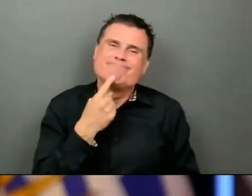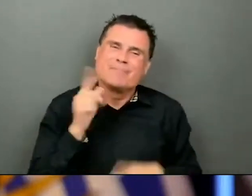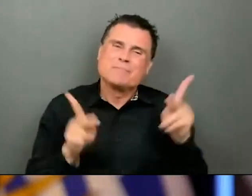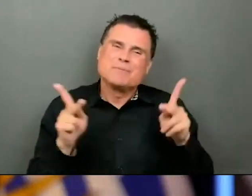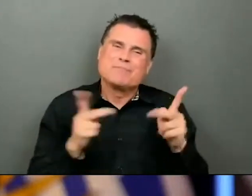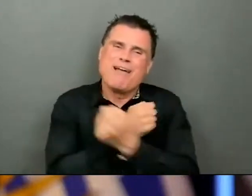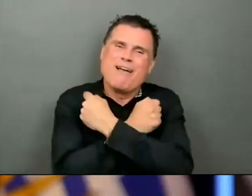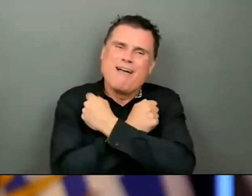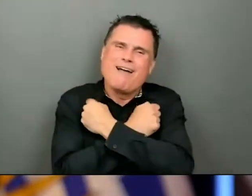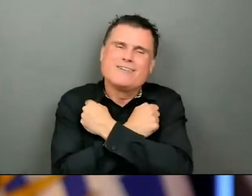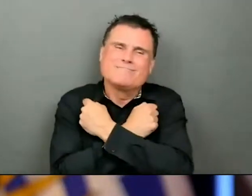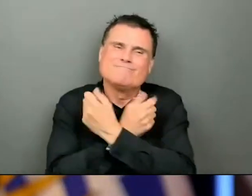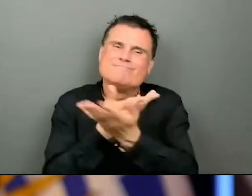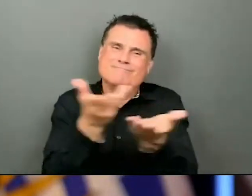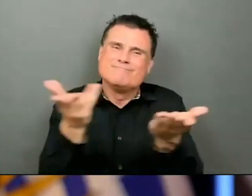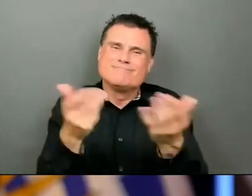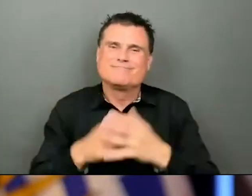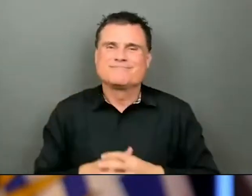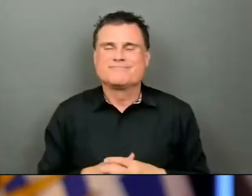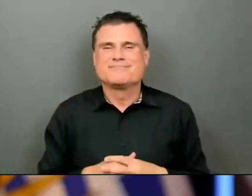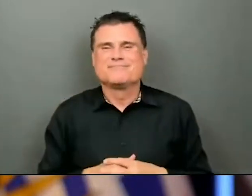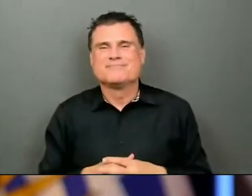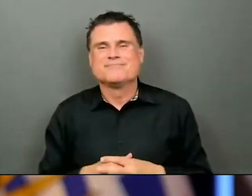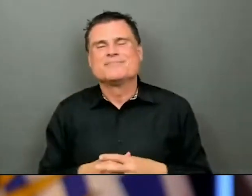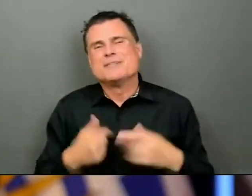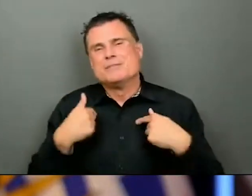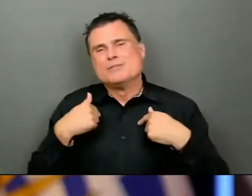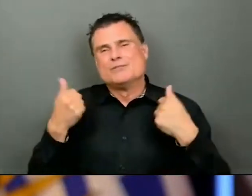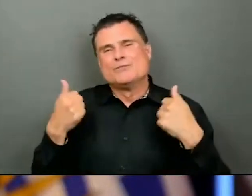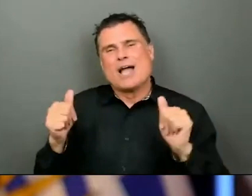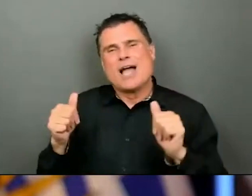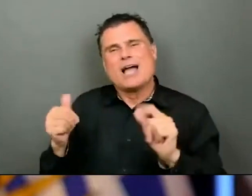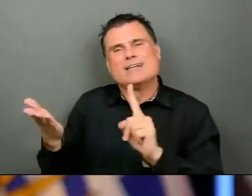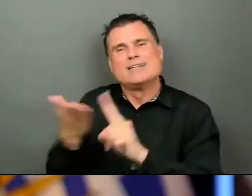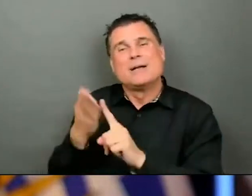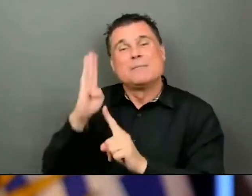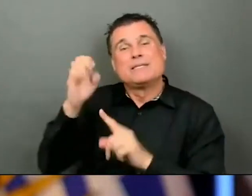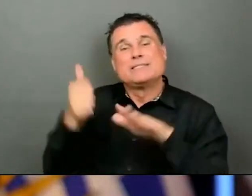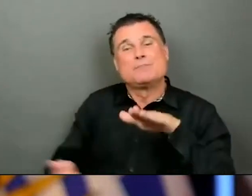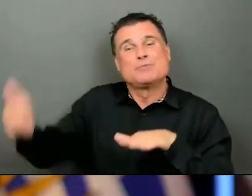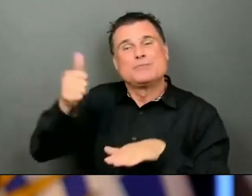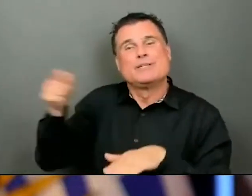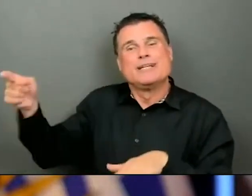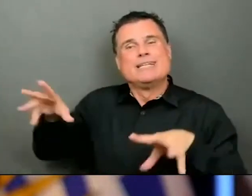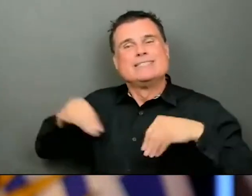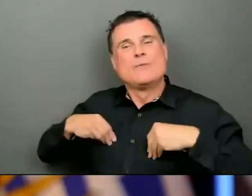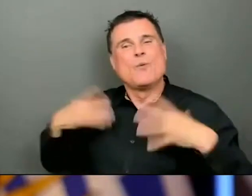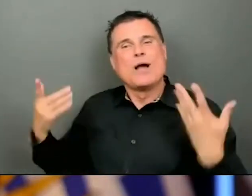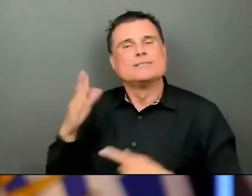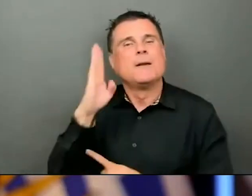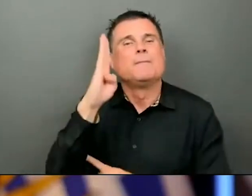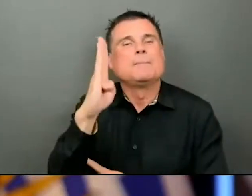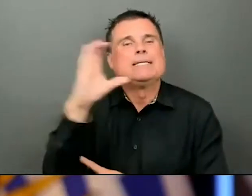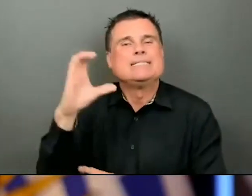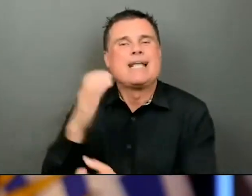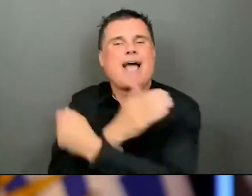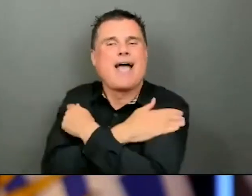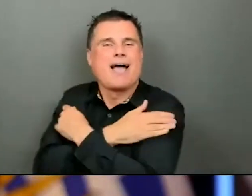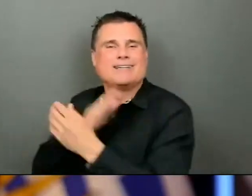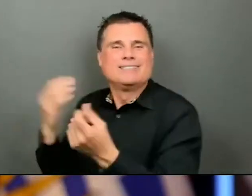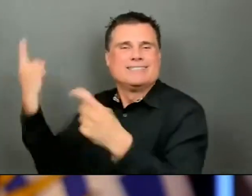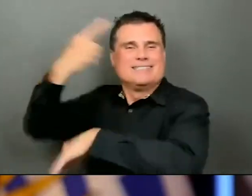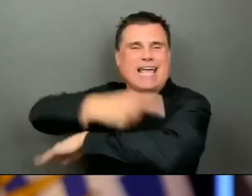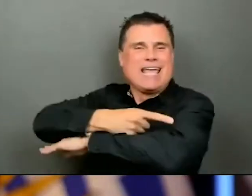been trying to pitch to the Premier that we should have BC Hug Day in July when we get to that point where we can take